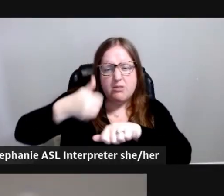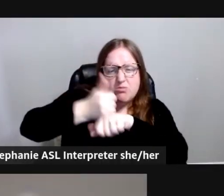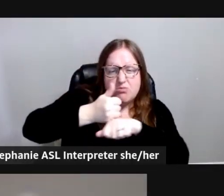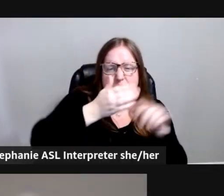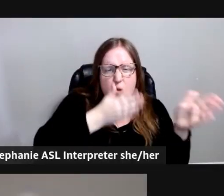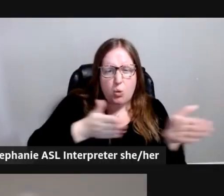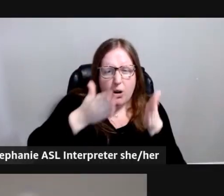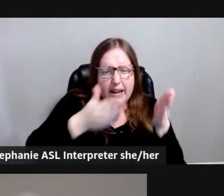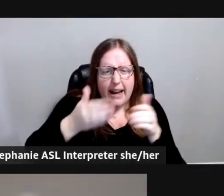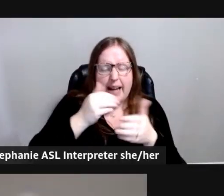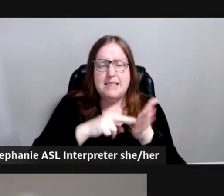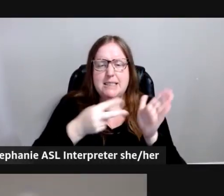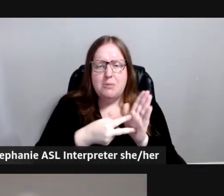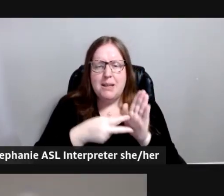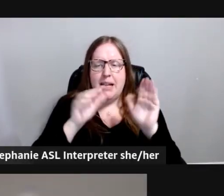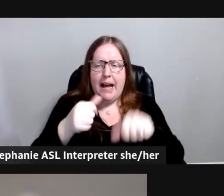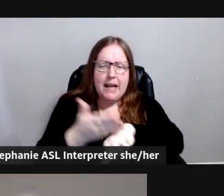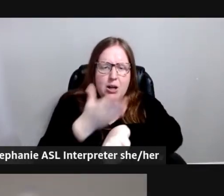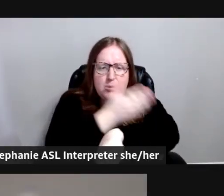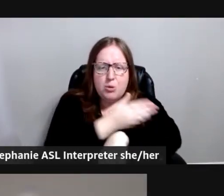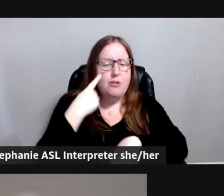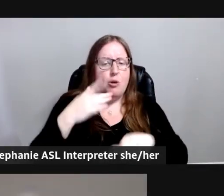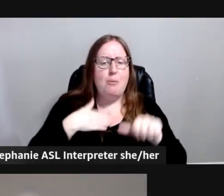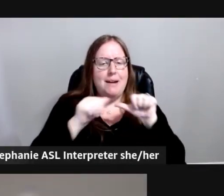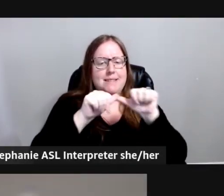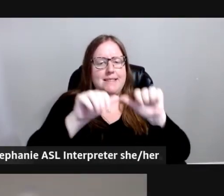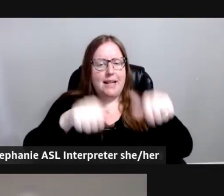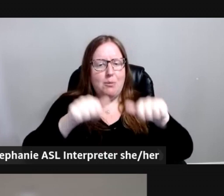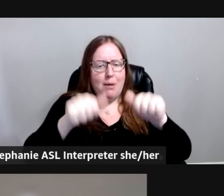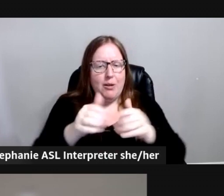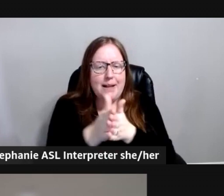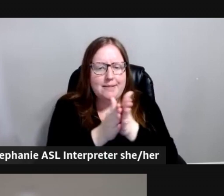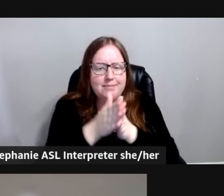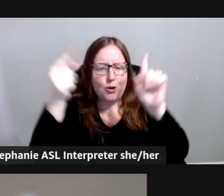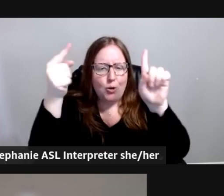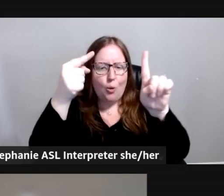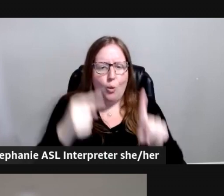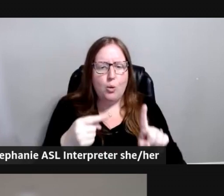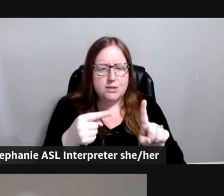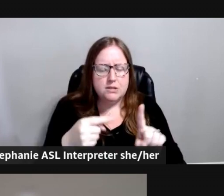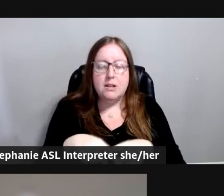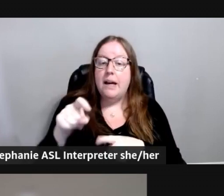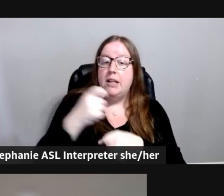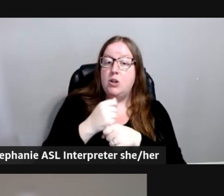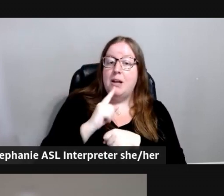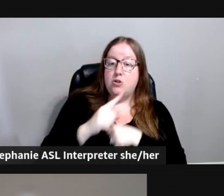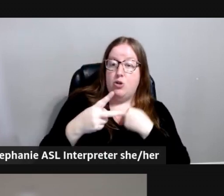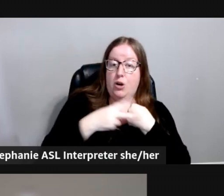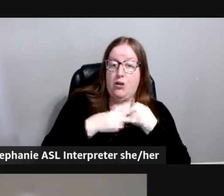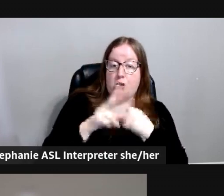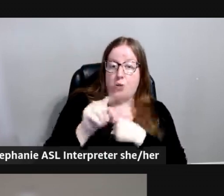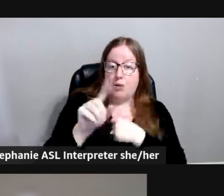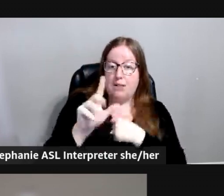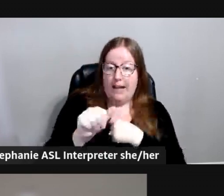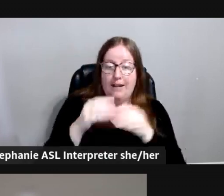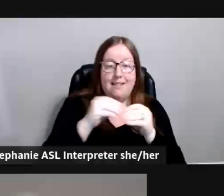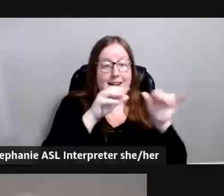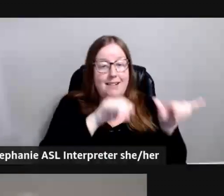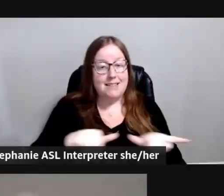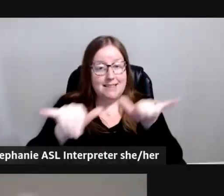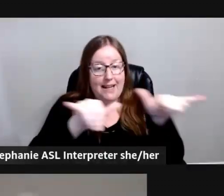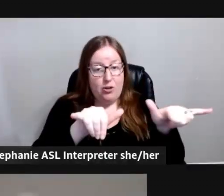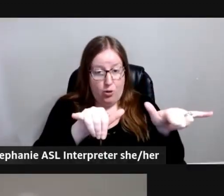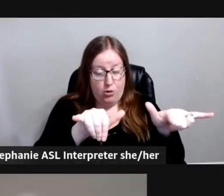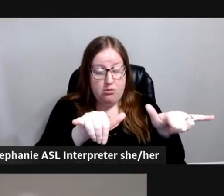can make it meaningful for my sustainability initiative? So I have to make sure that I store data in a standard format across the